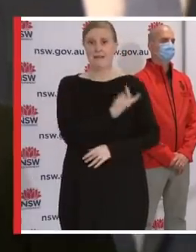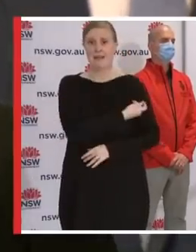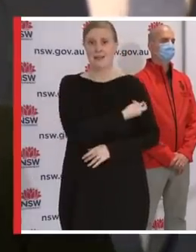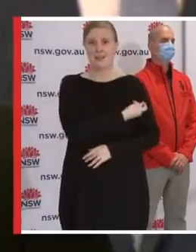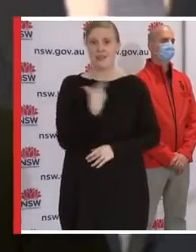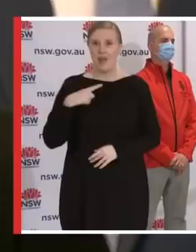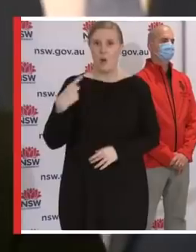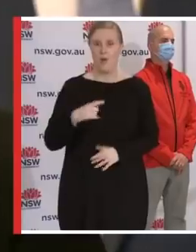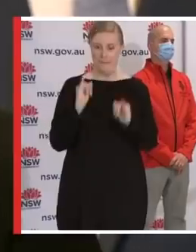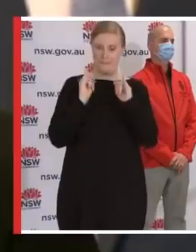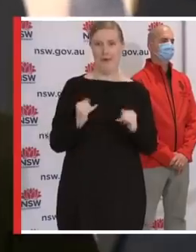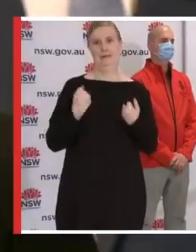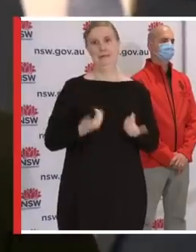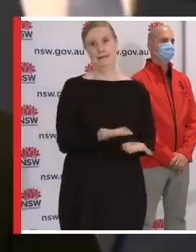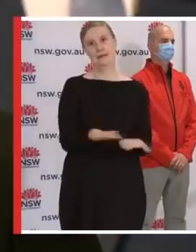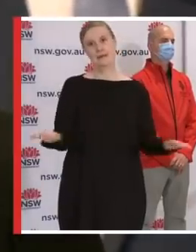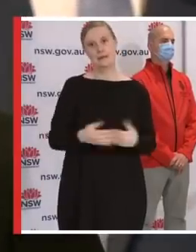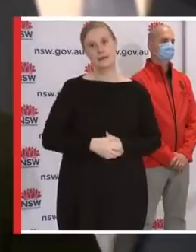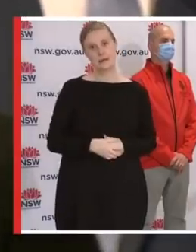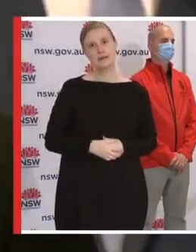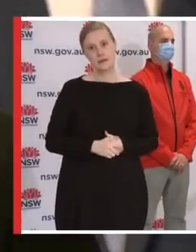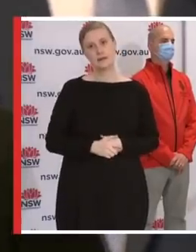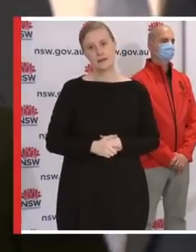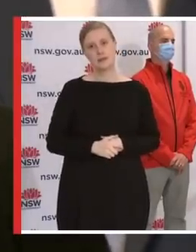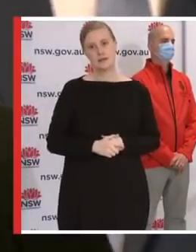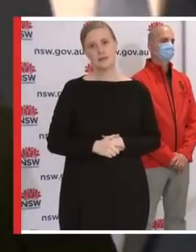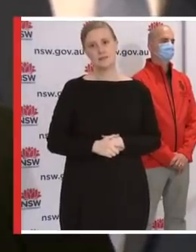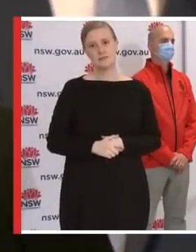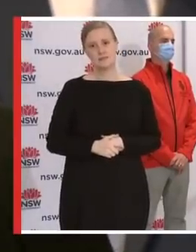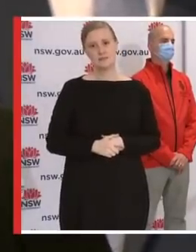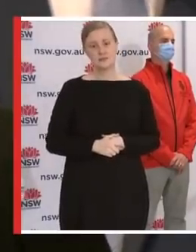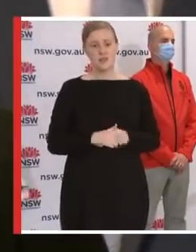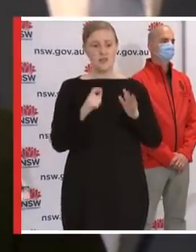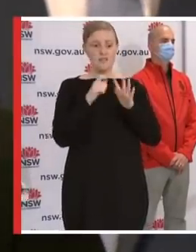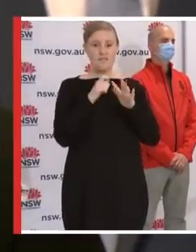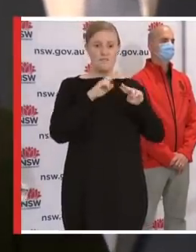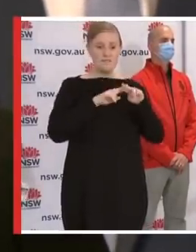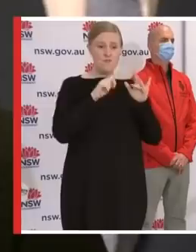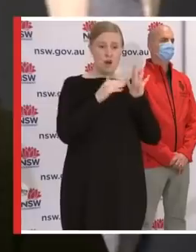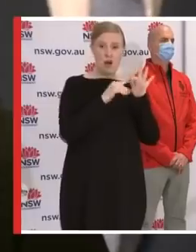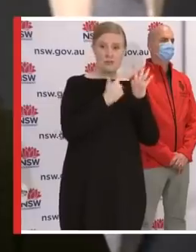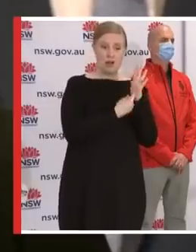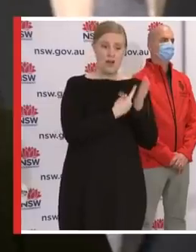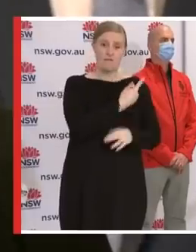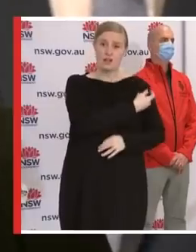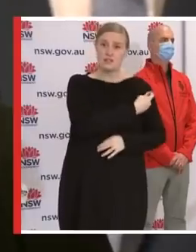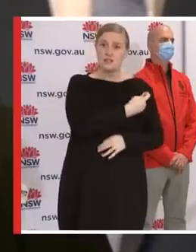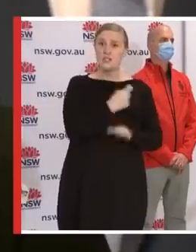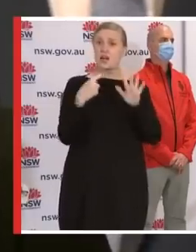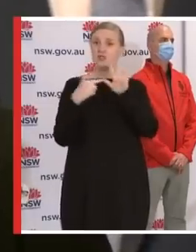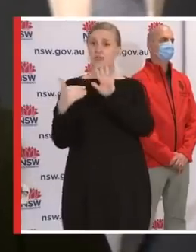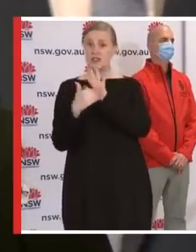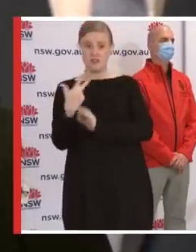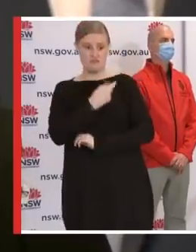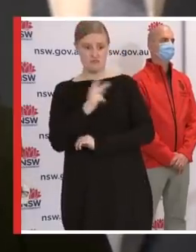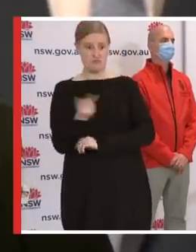it's a relief to us that both vaccines are holding up really well. Both vaccines are demonstrating keeping people out of hospital,